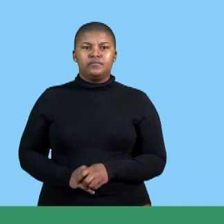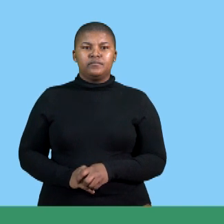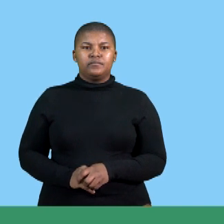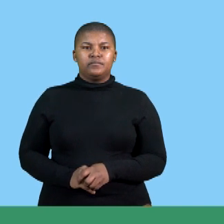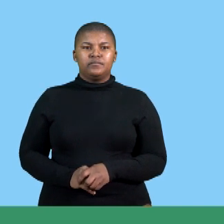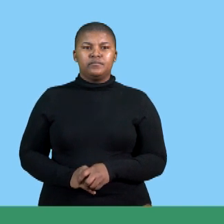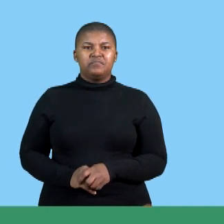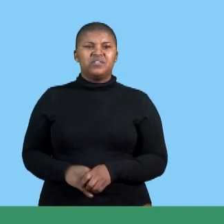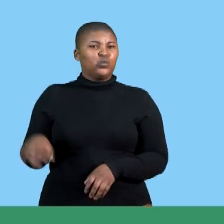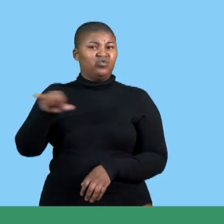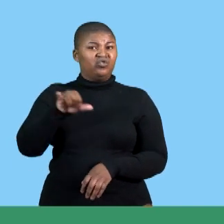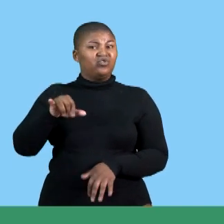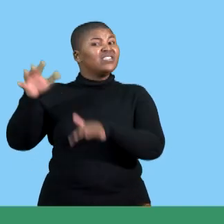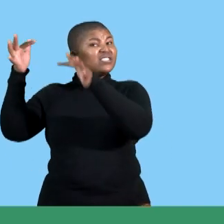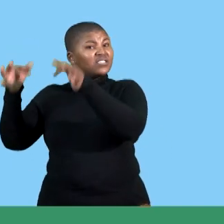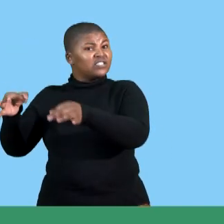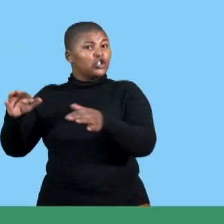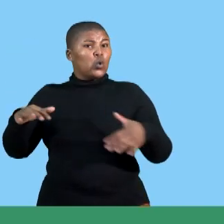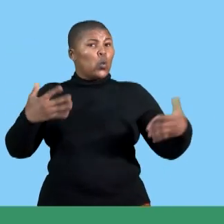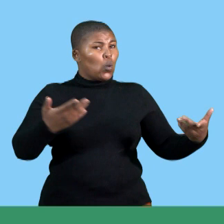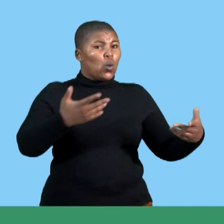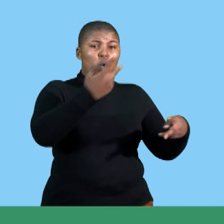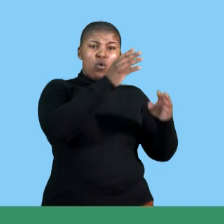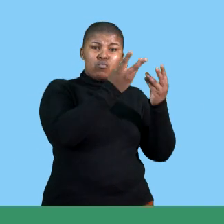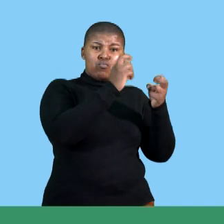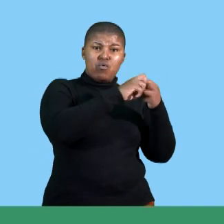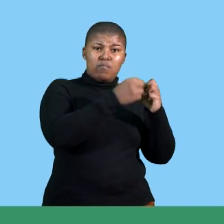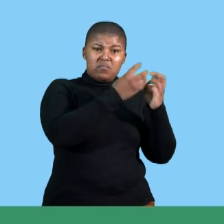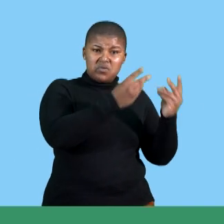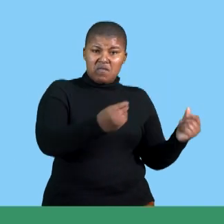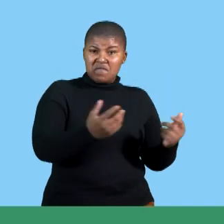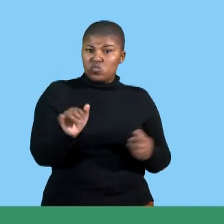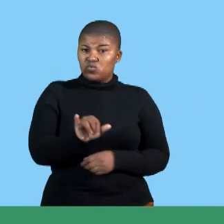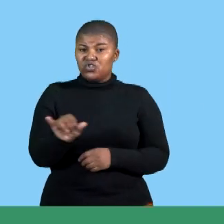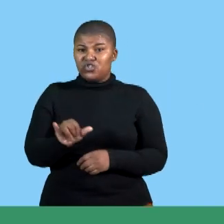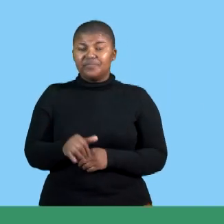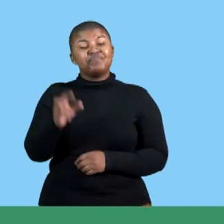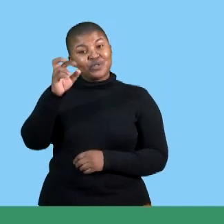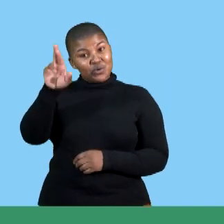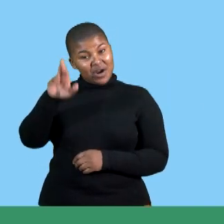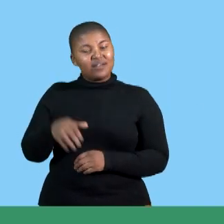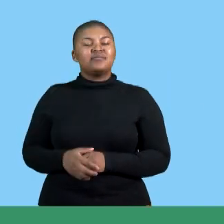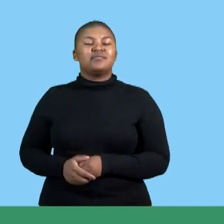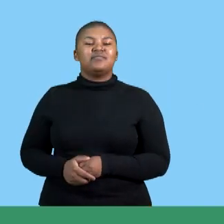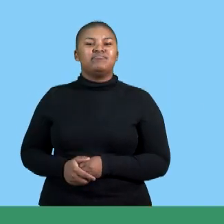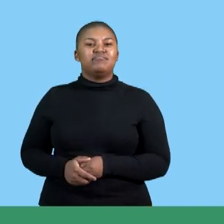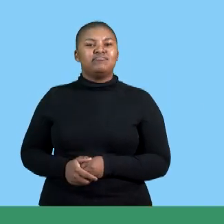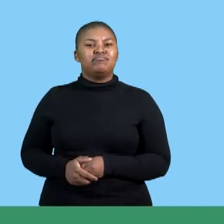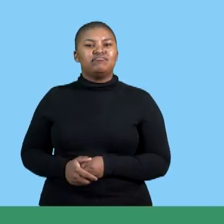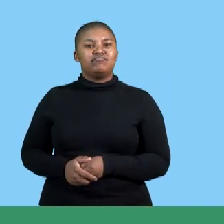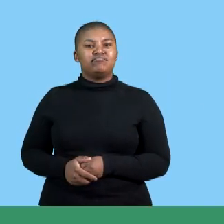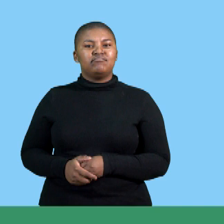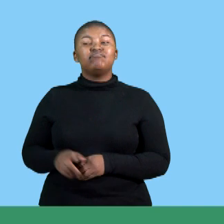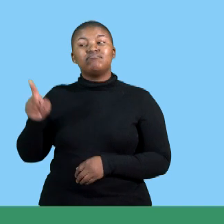management. So who can do that, or what is it? Is it decision making or problem solving? That's correct.